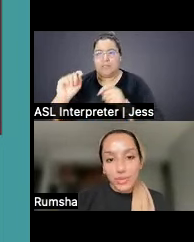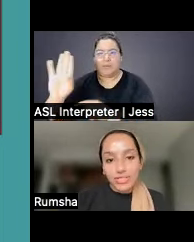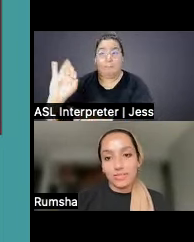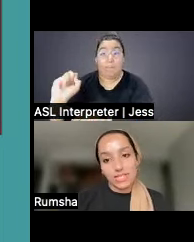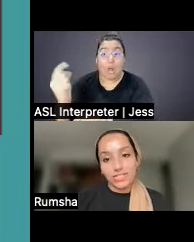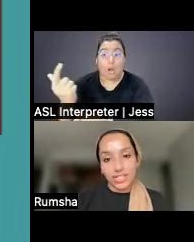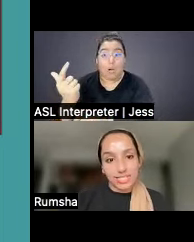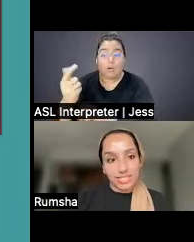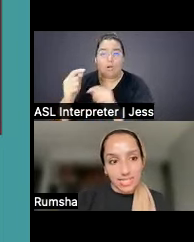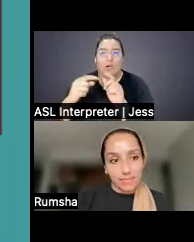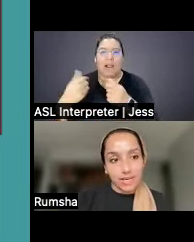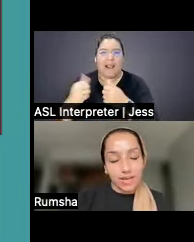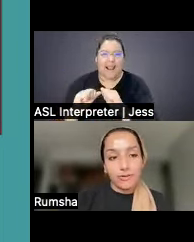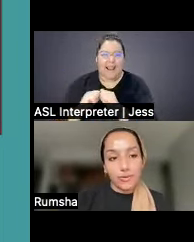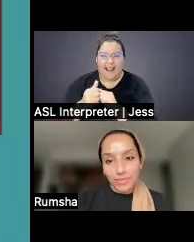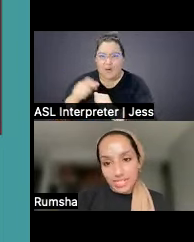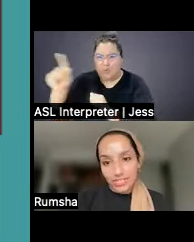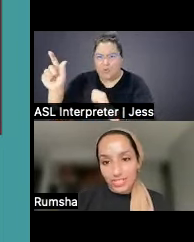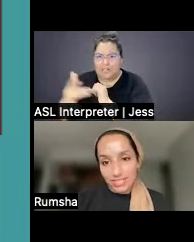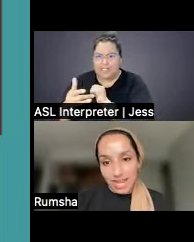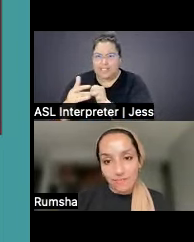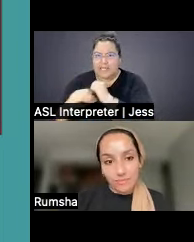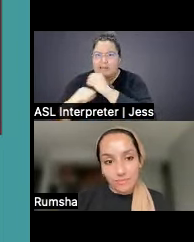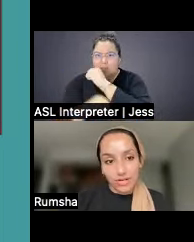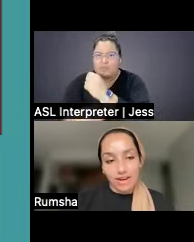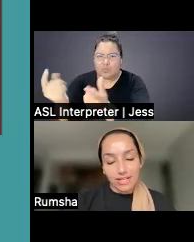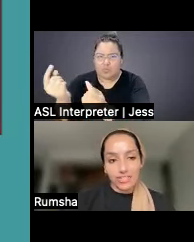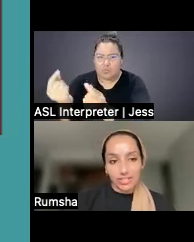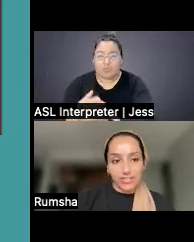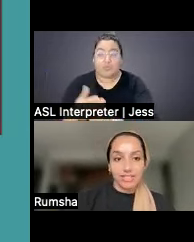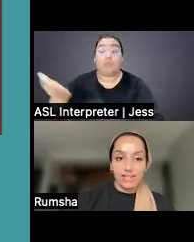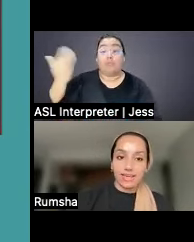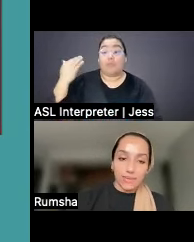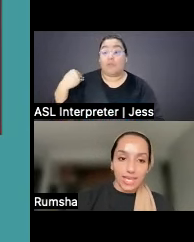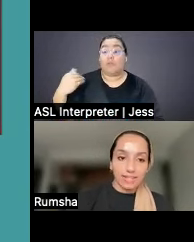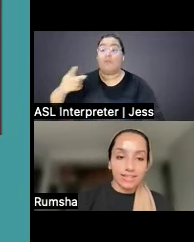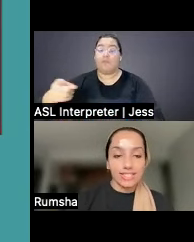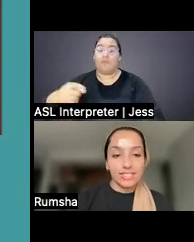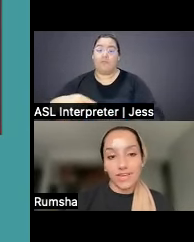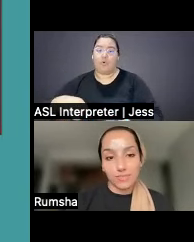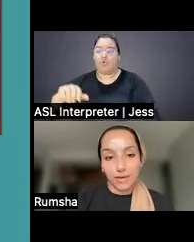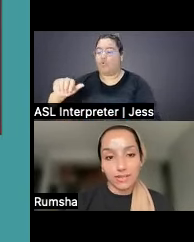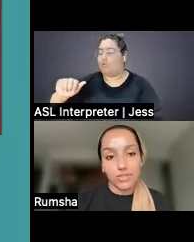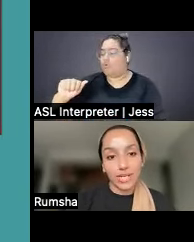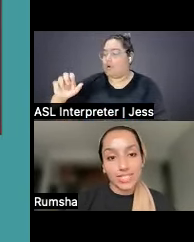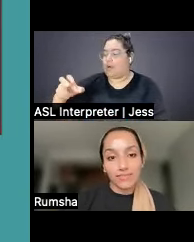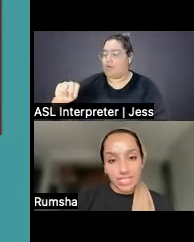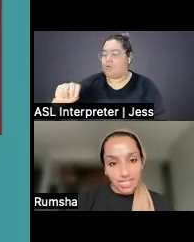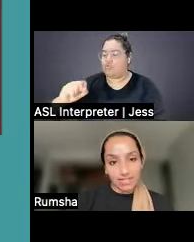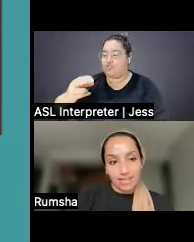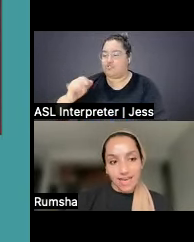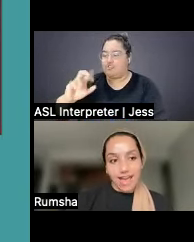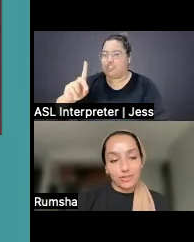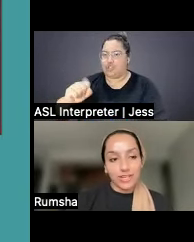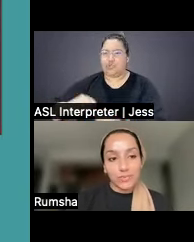I joined the MediaJustice team, former MediaJustice staff member Aaron Shields led a campaign against Facebook in